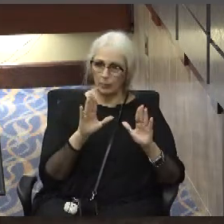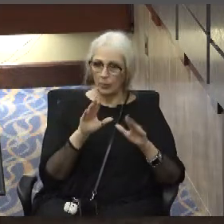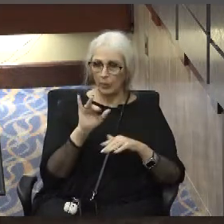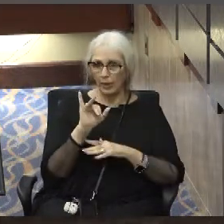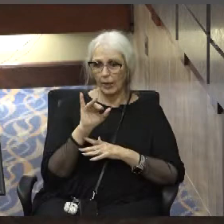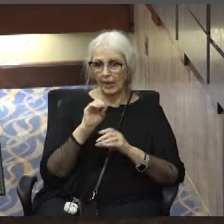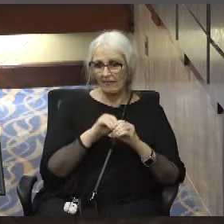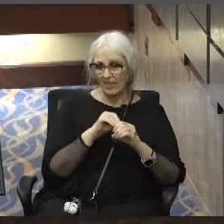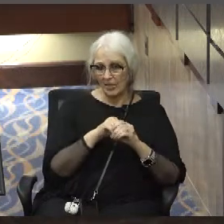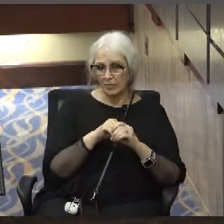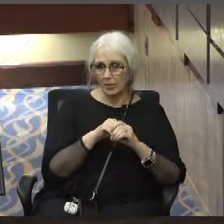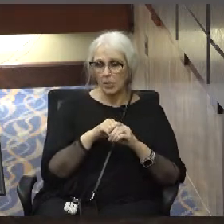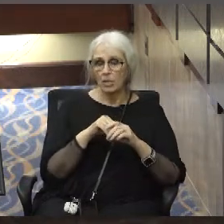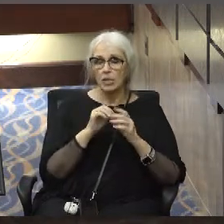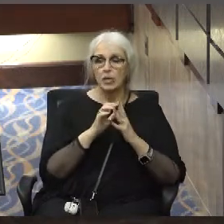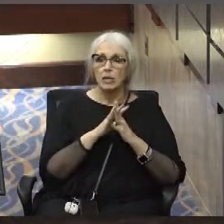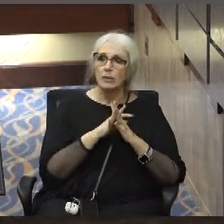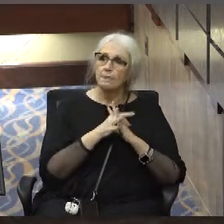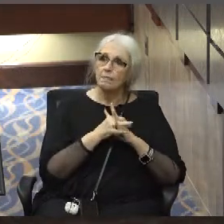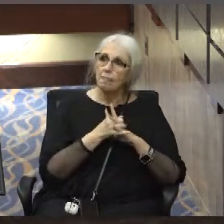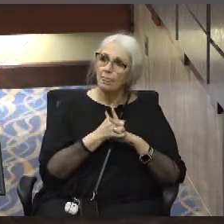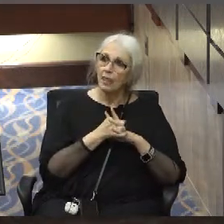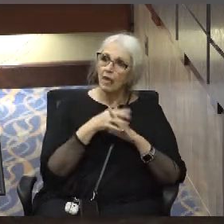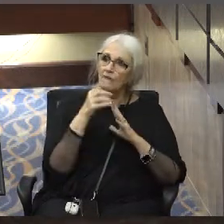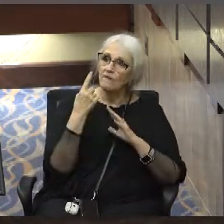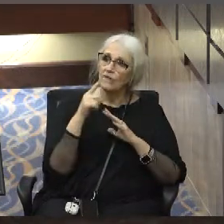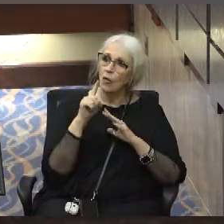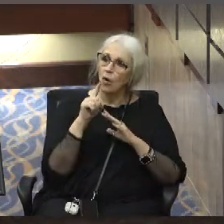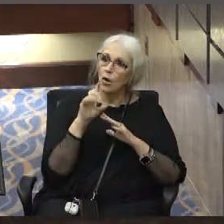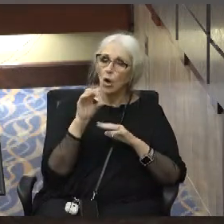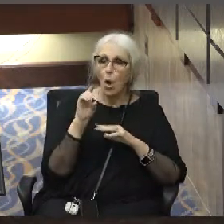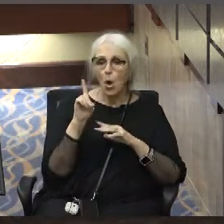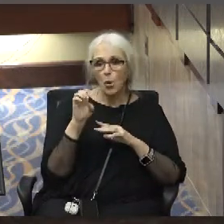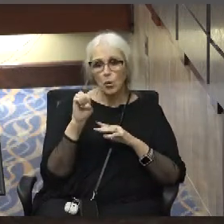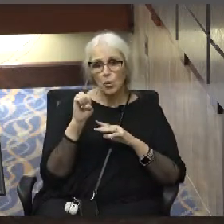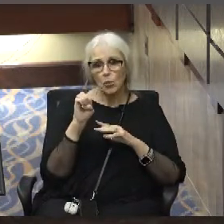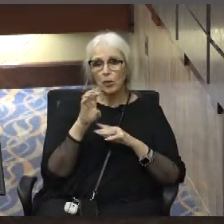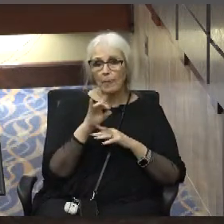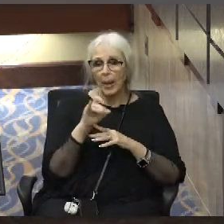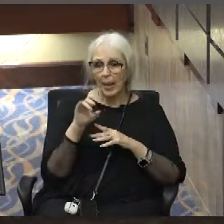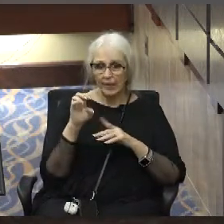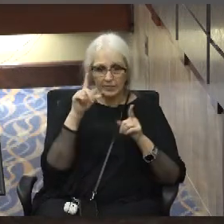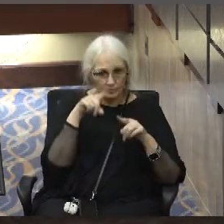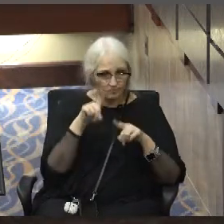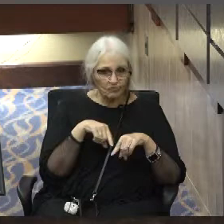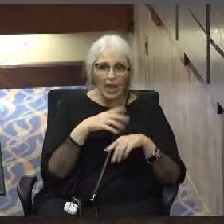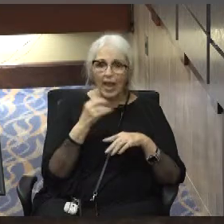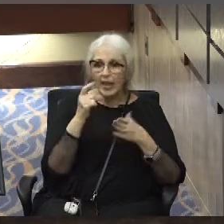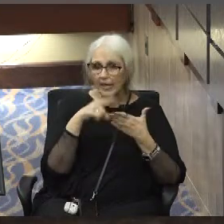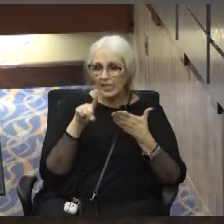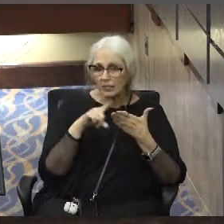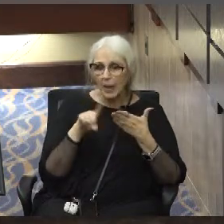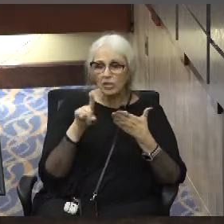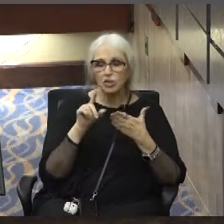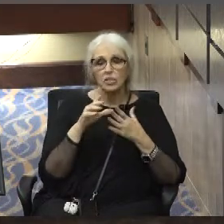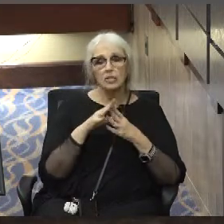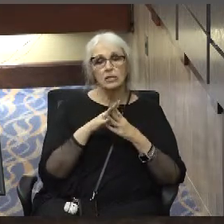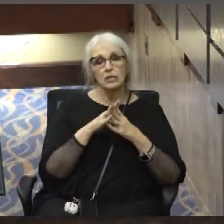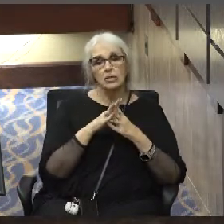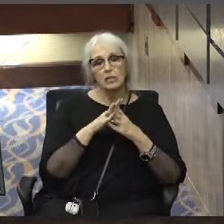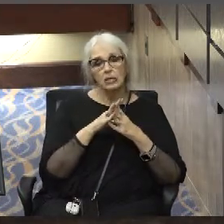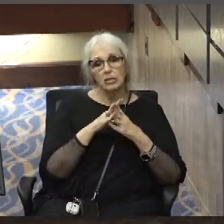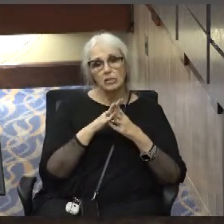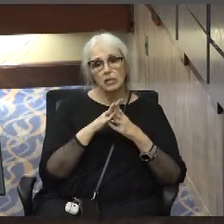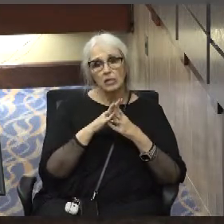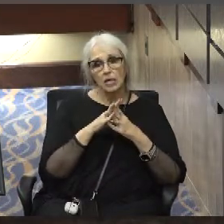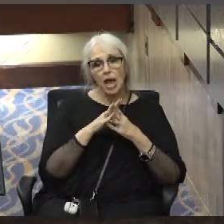basically a process software for code compliance and permits and inspections. And of